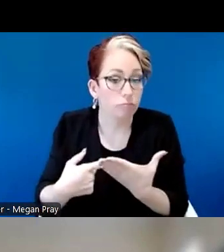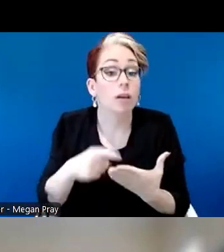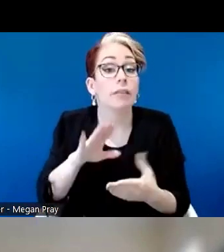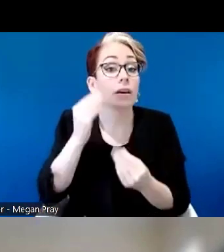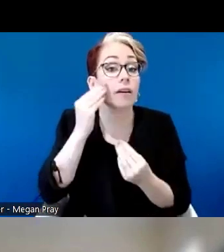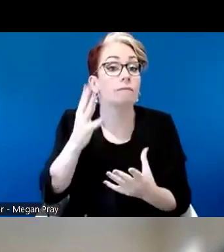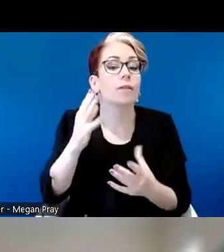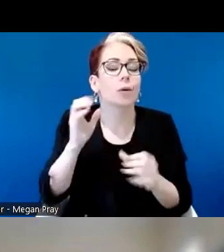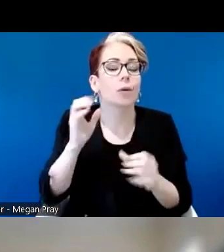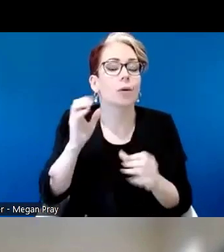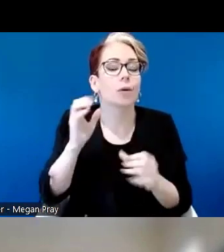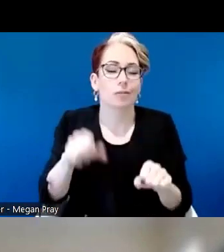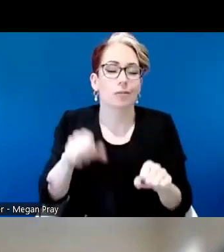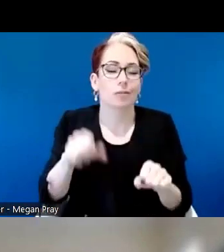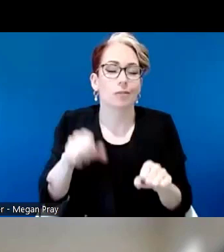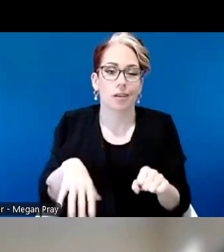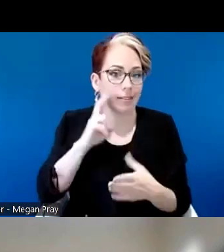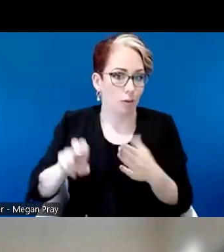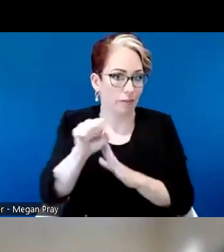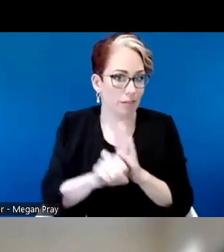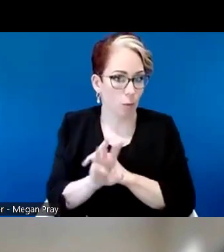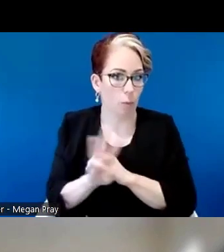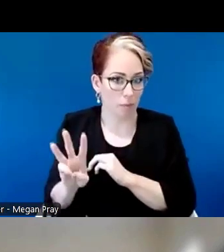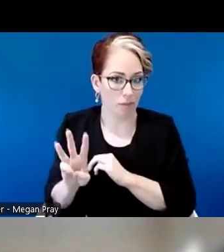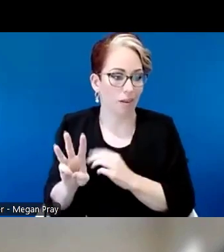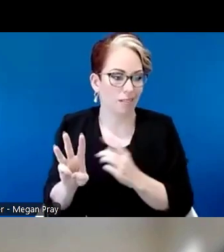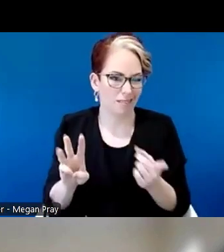Secretary of State's website, which I've linked.